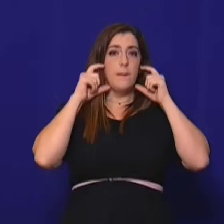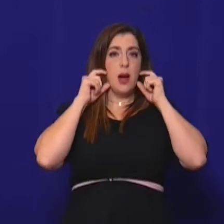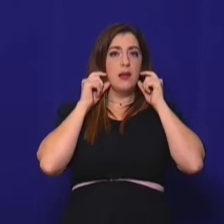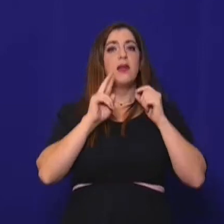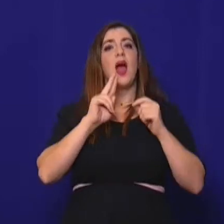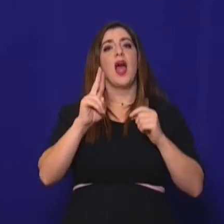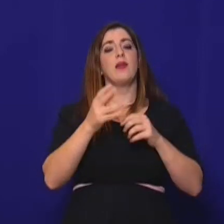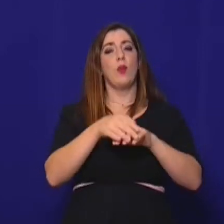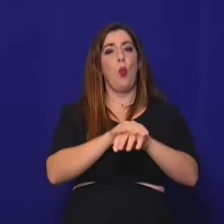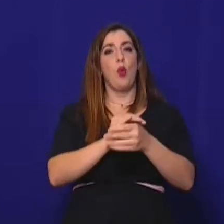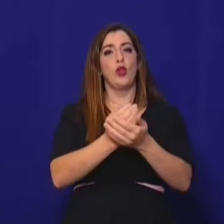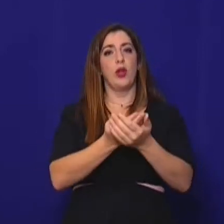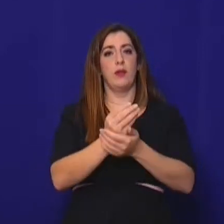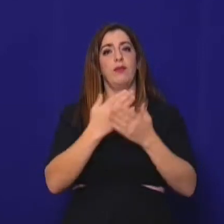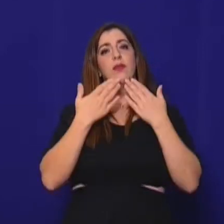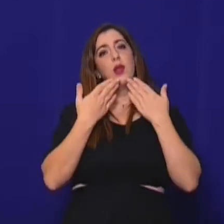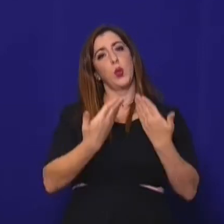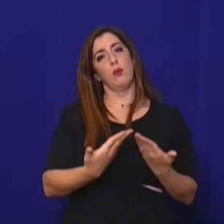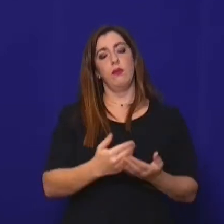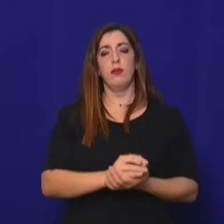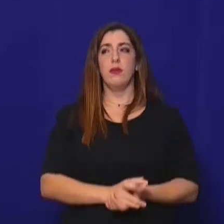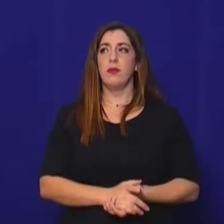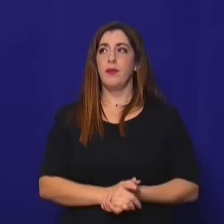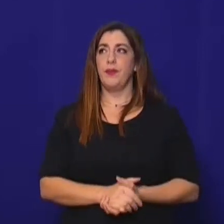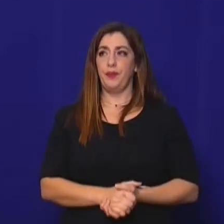masks. Thank you, everyone.